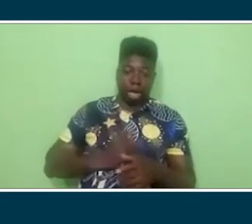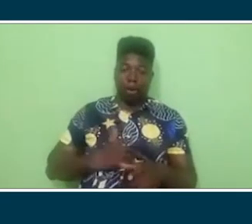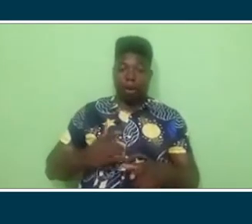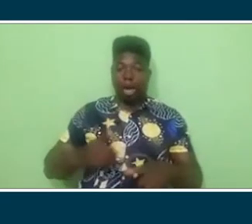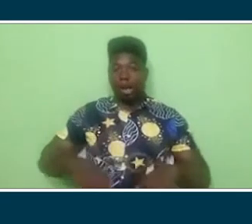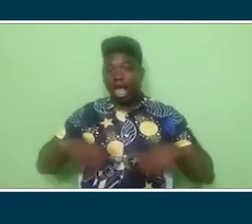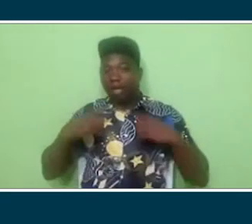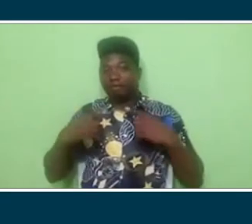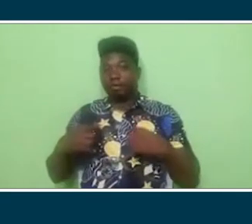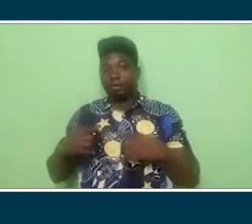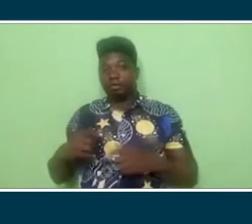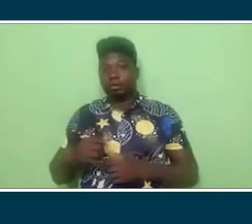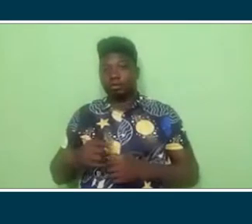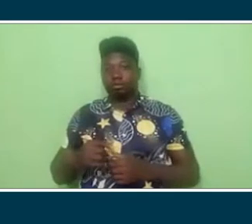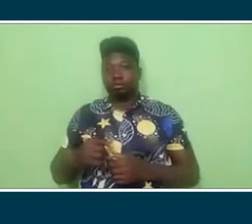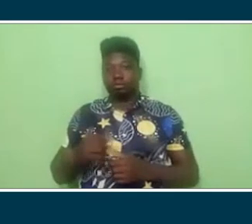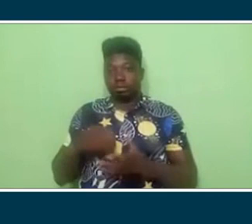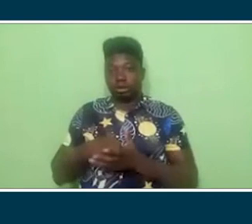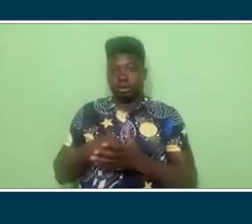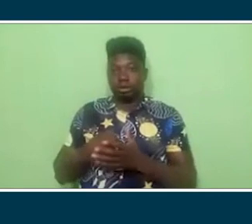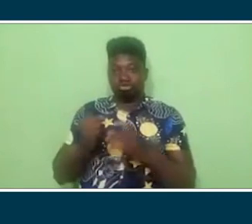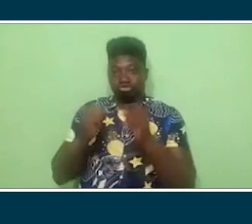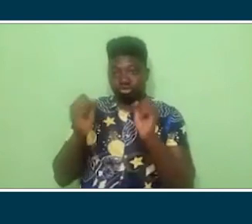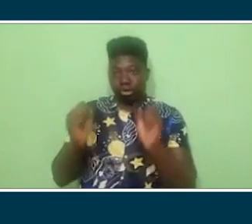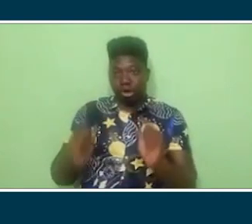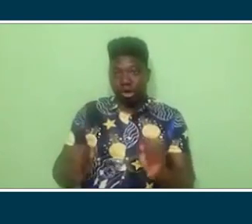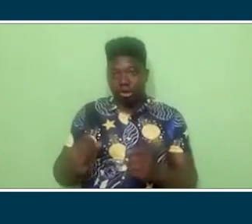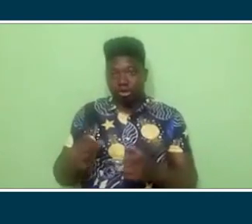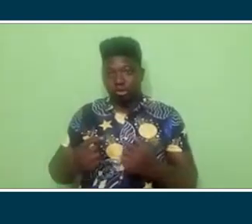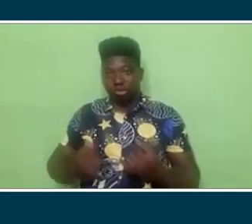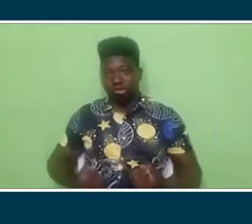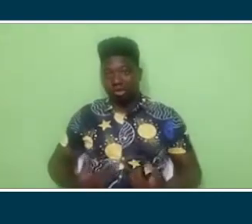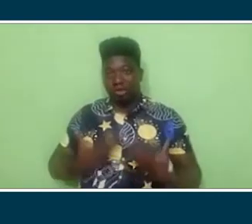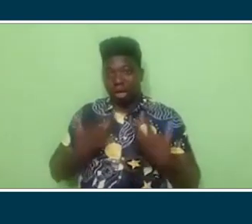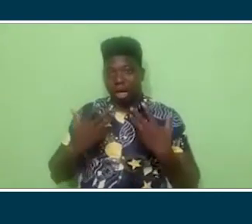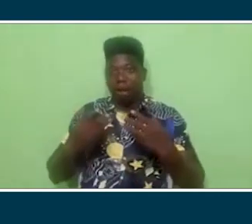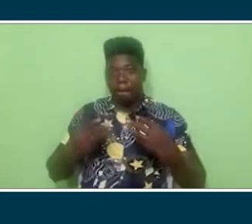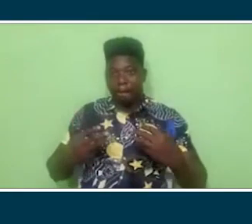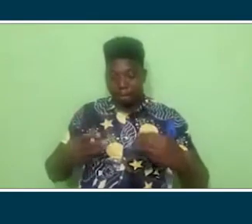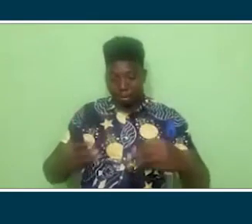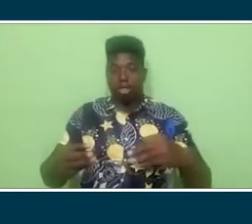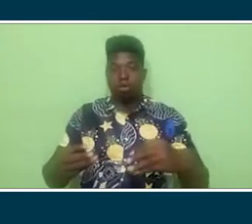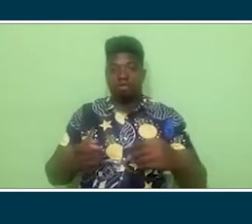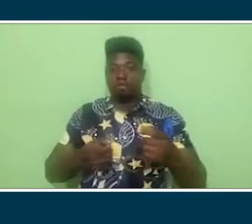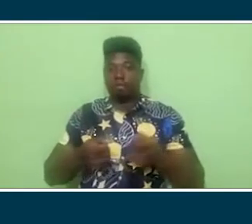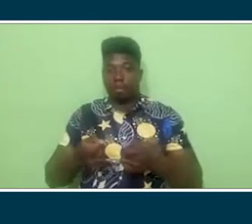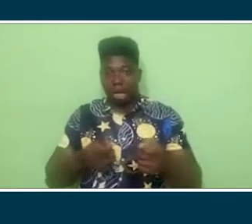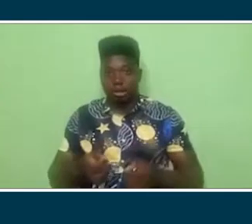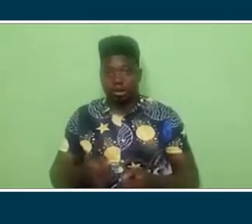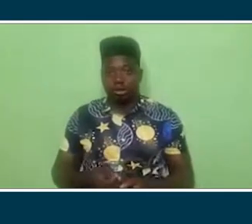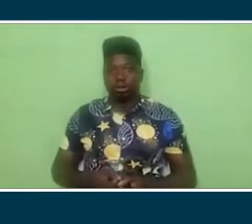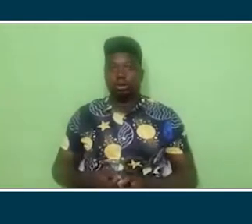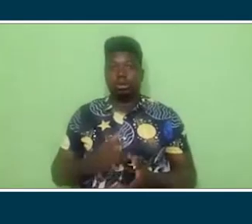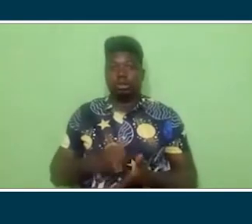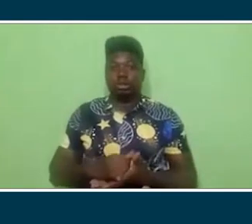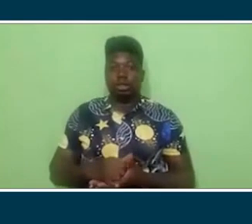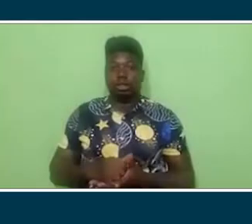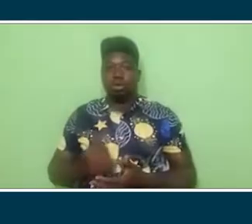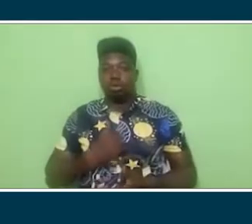strategies of survival or methods of managing the inequality and dehumanization that is dished up moment by